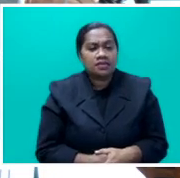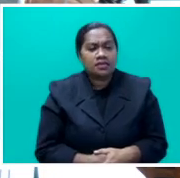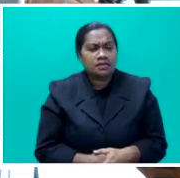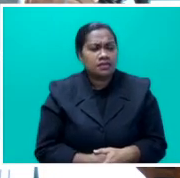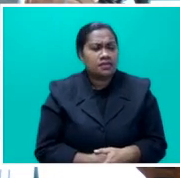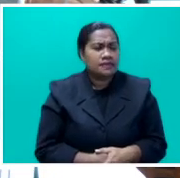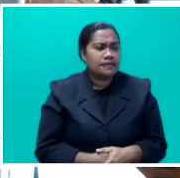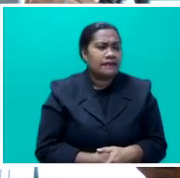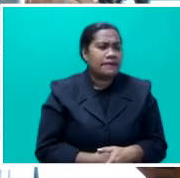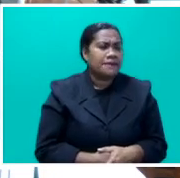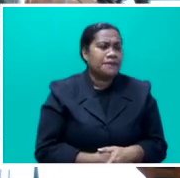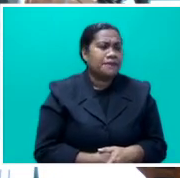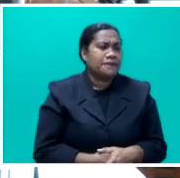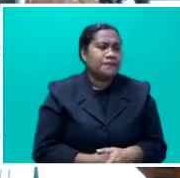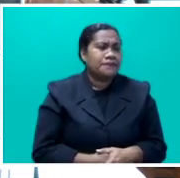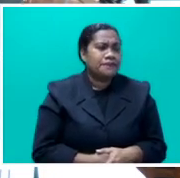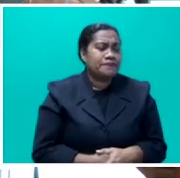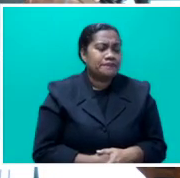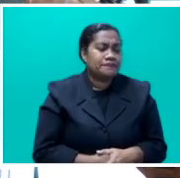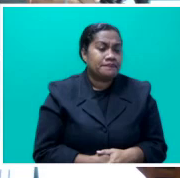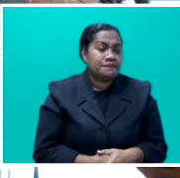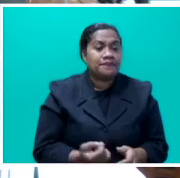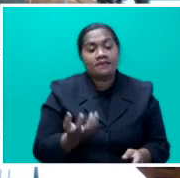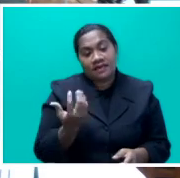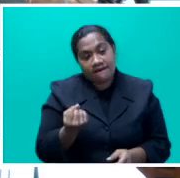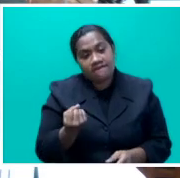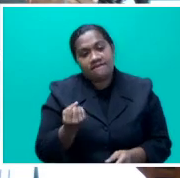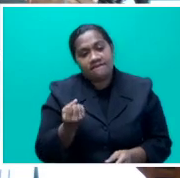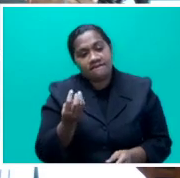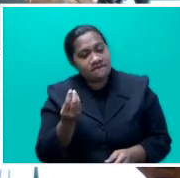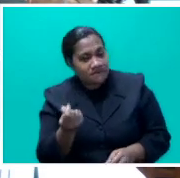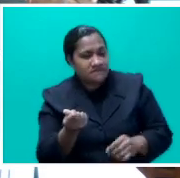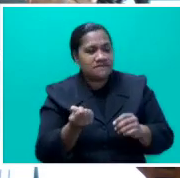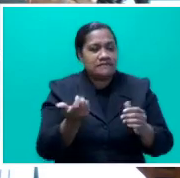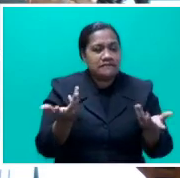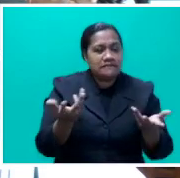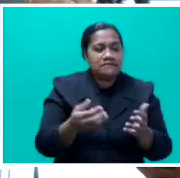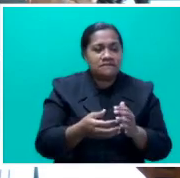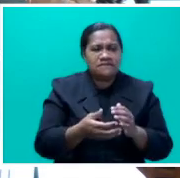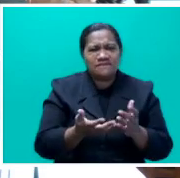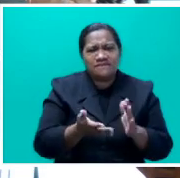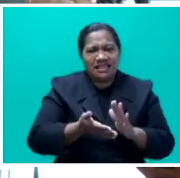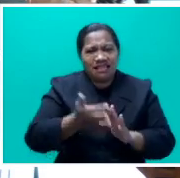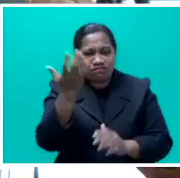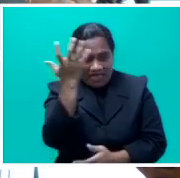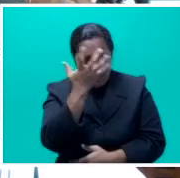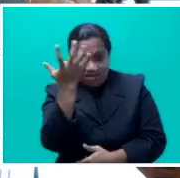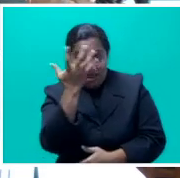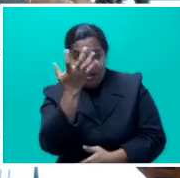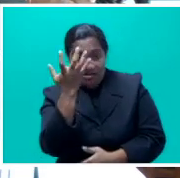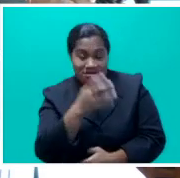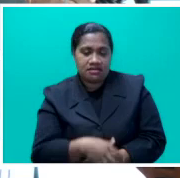poses some high level of threat as well, particularly in